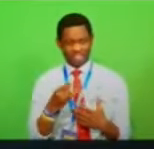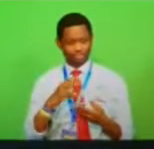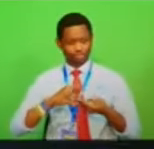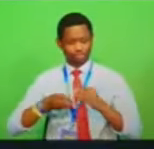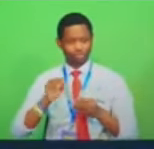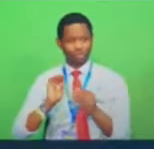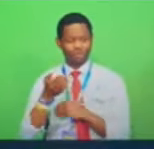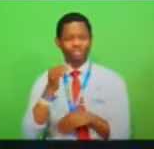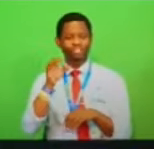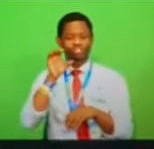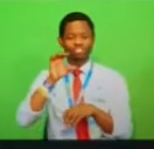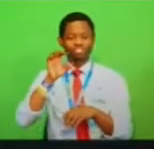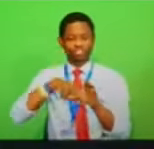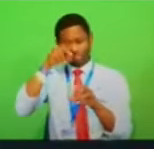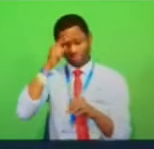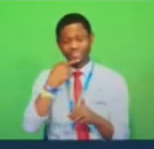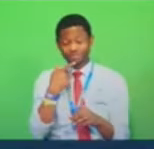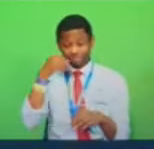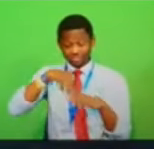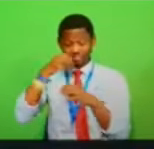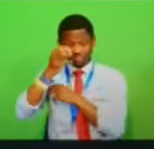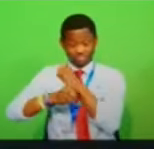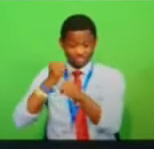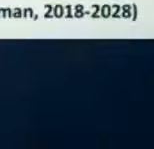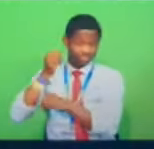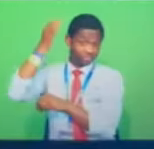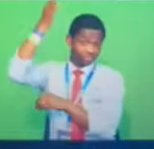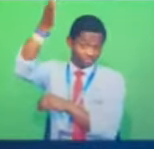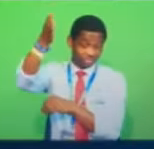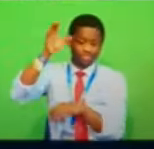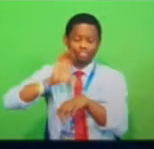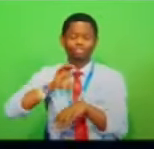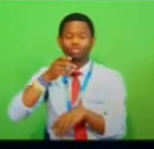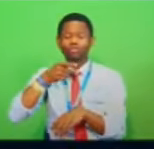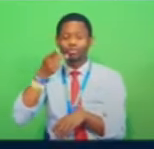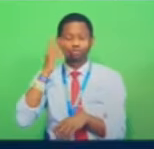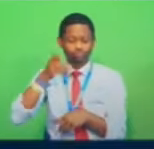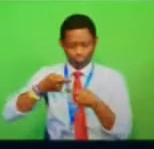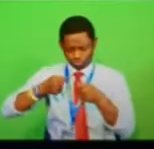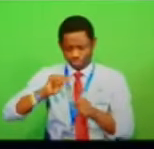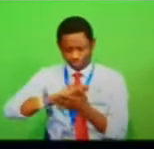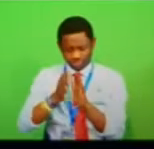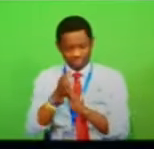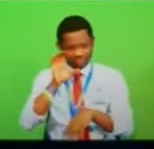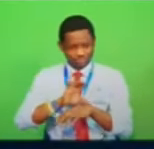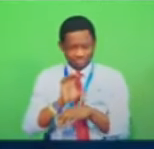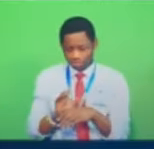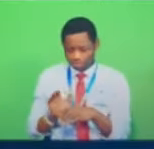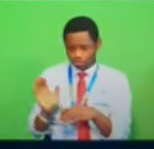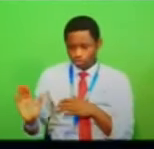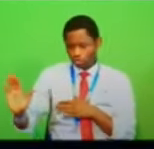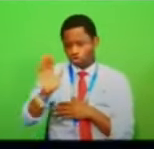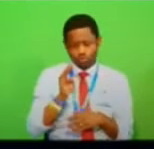that in the coming years, the Church of Pentecost will strive to become A church whose members go to possess